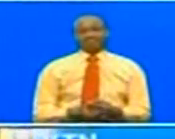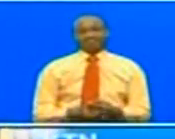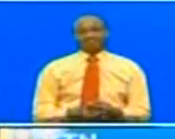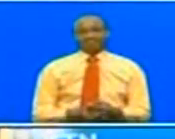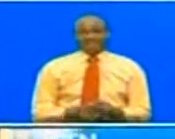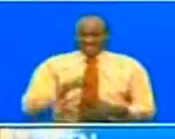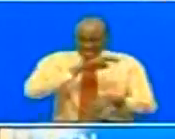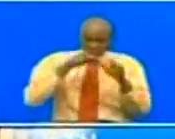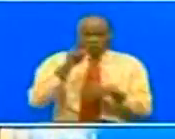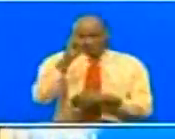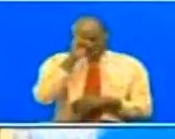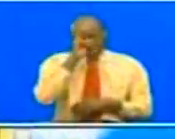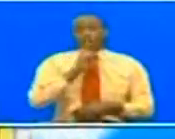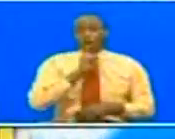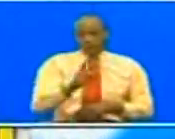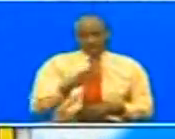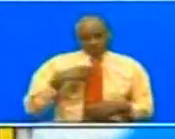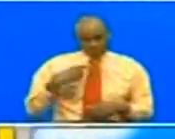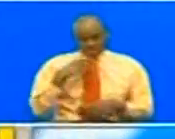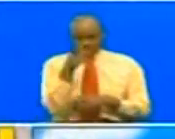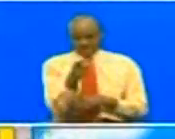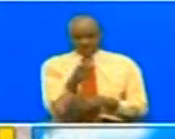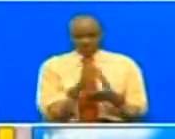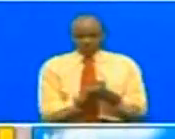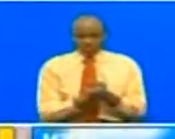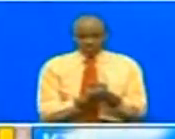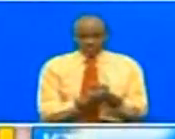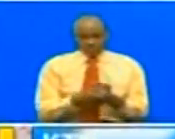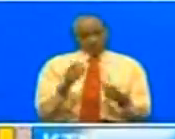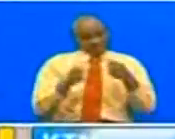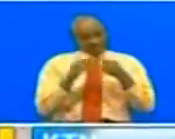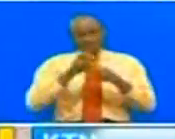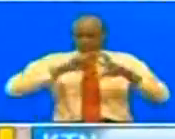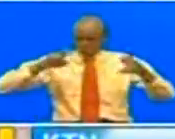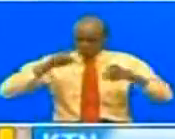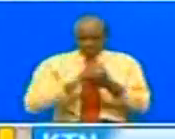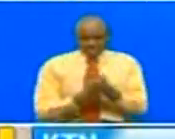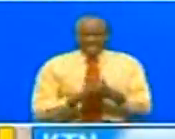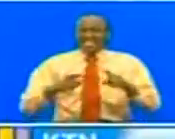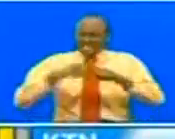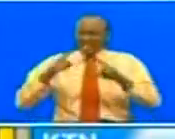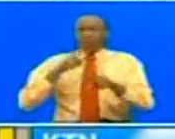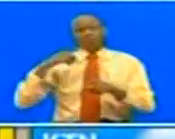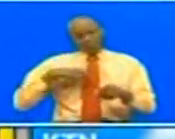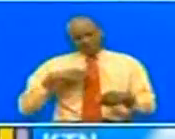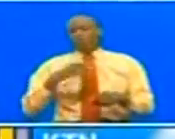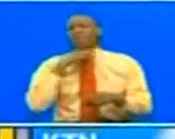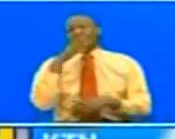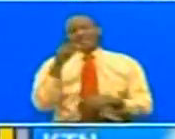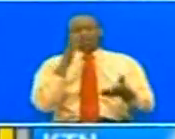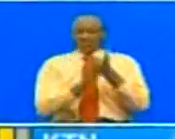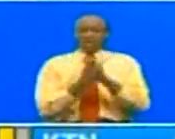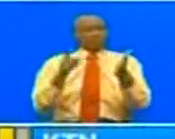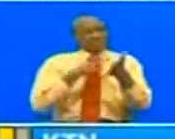Despite the national government directing its energy to the expansive count in the last 6 months, the killing of innocent residents caught up in